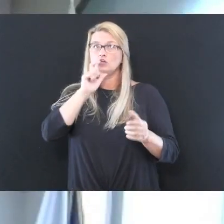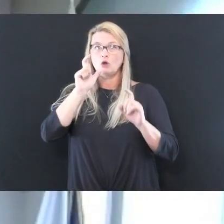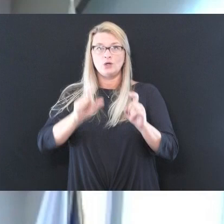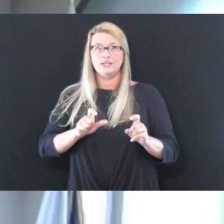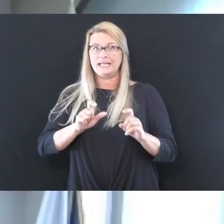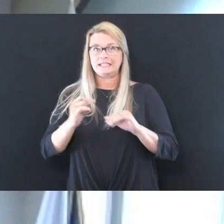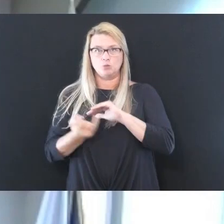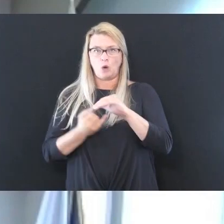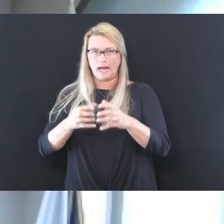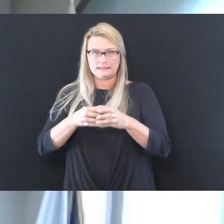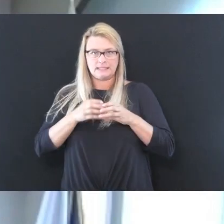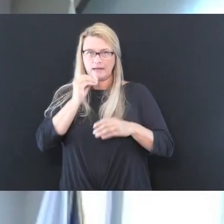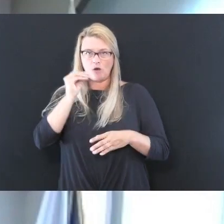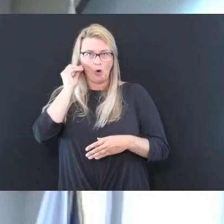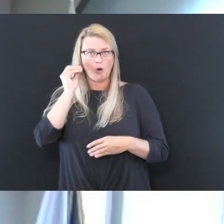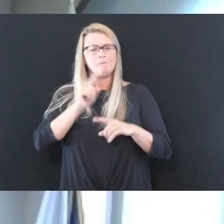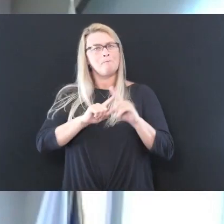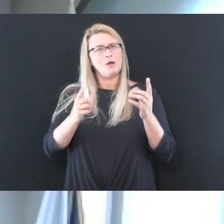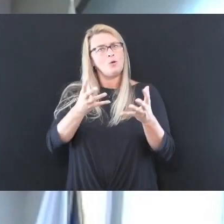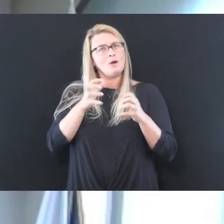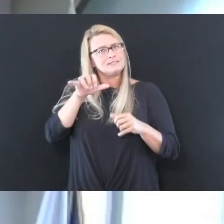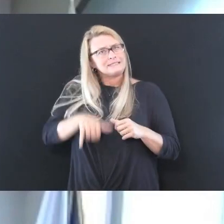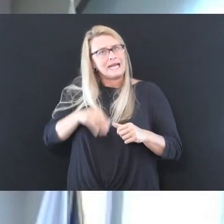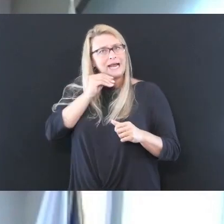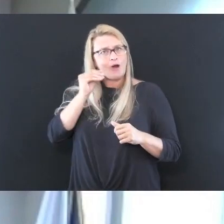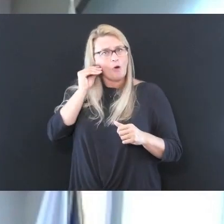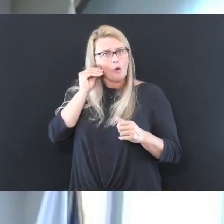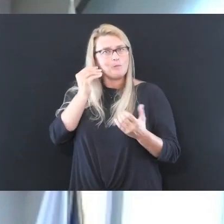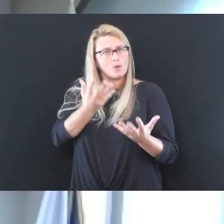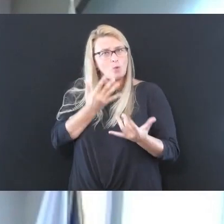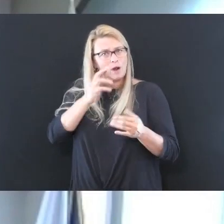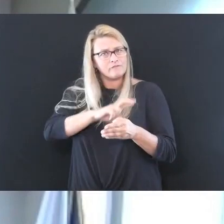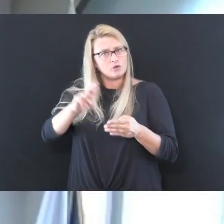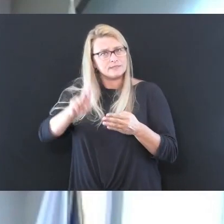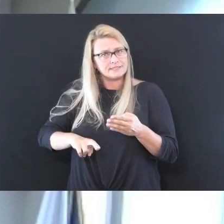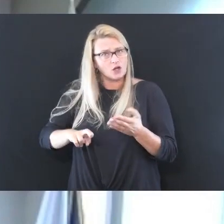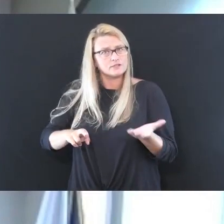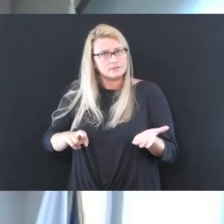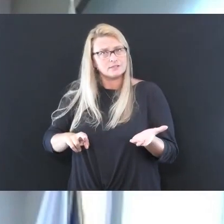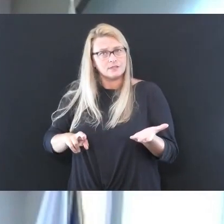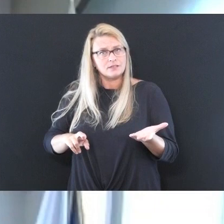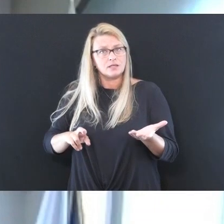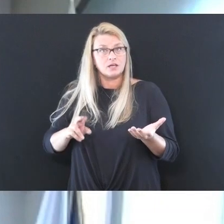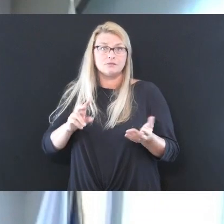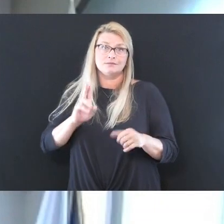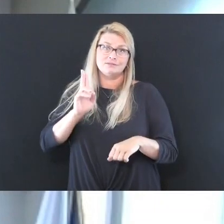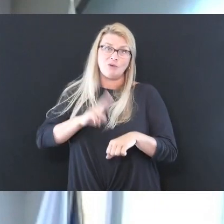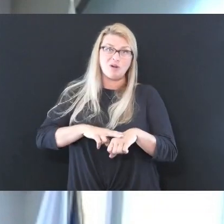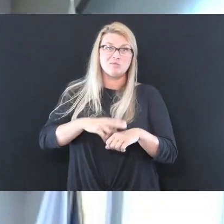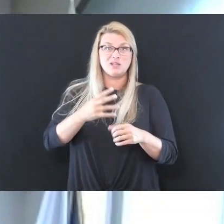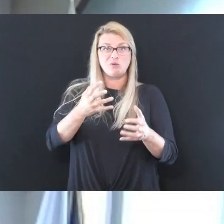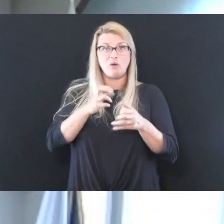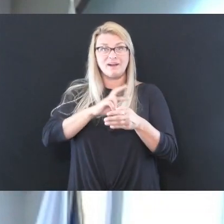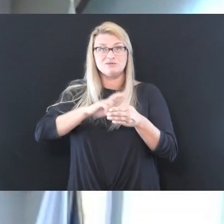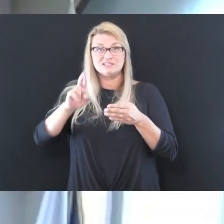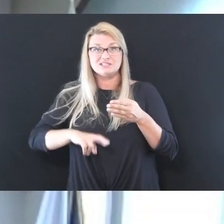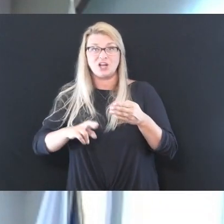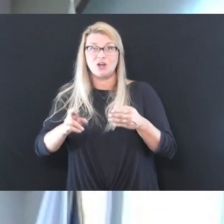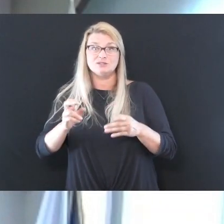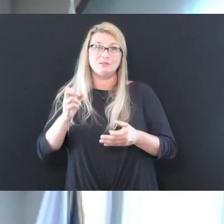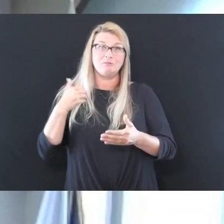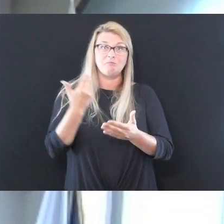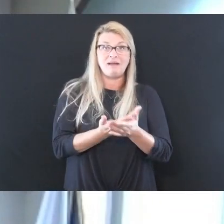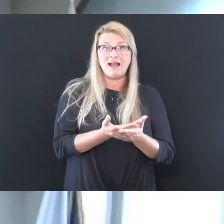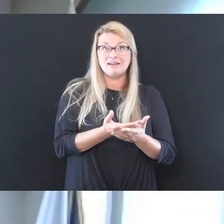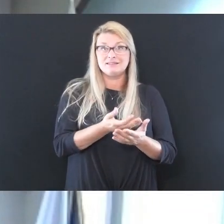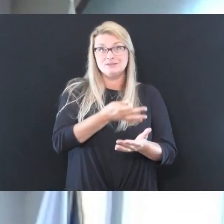hibernate at home or anything, but we do want you to stay at home and wait for your test results. ideally, we want the test results to come back as soon as